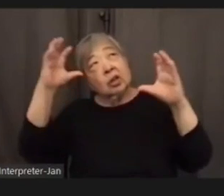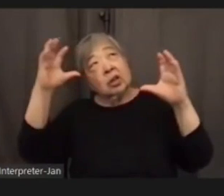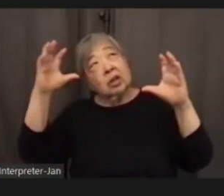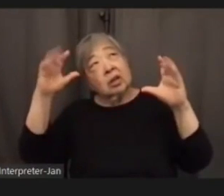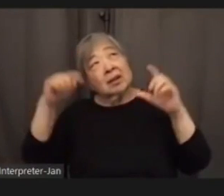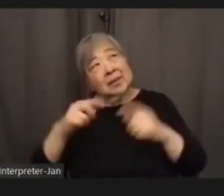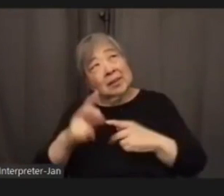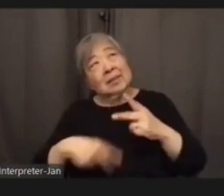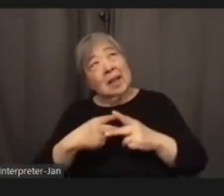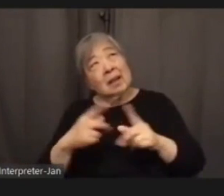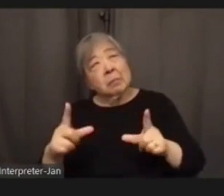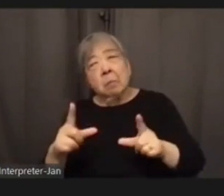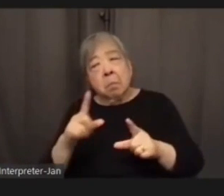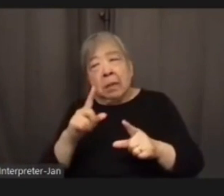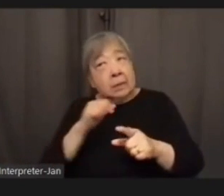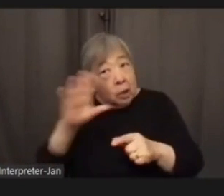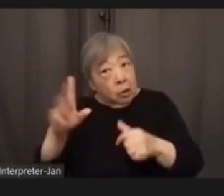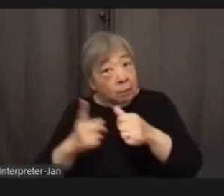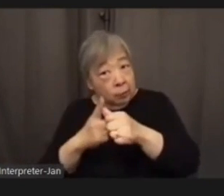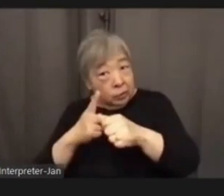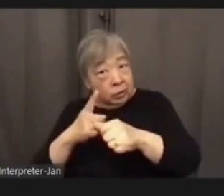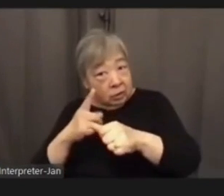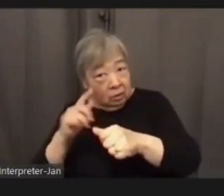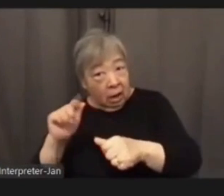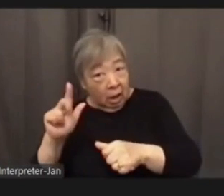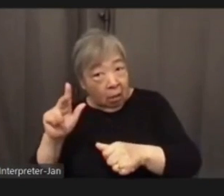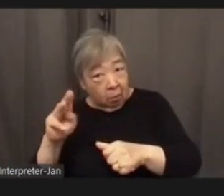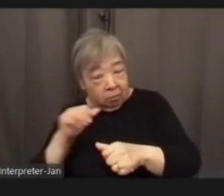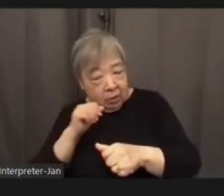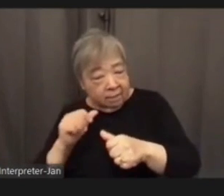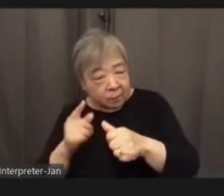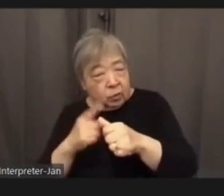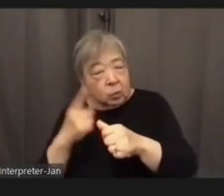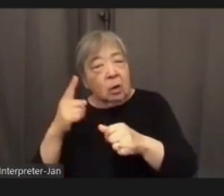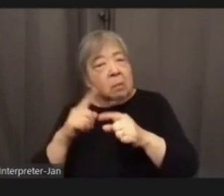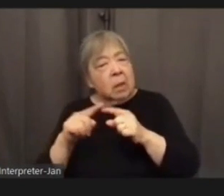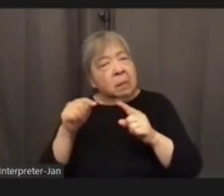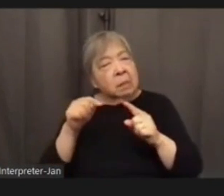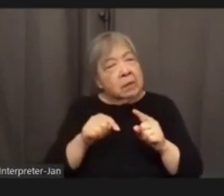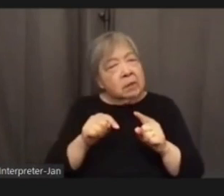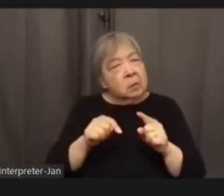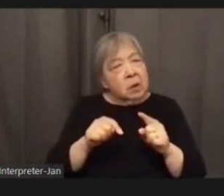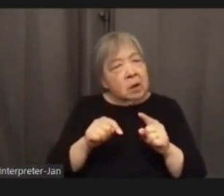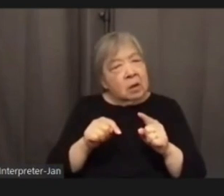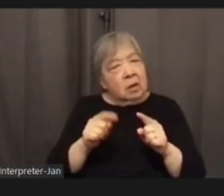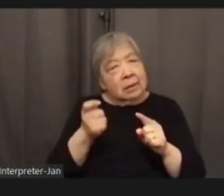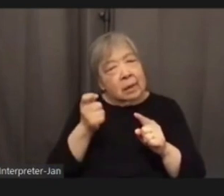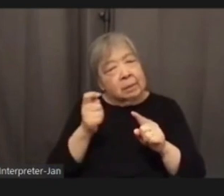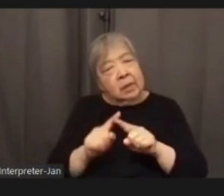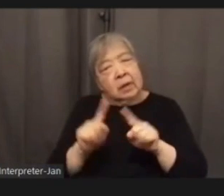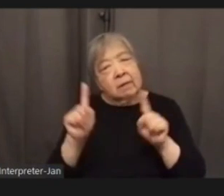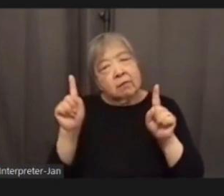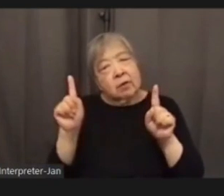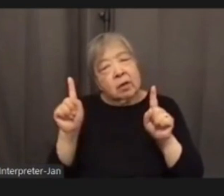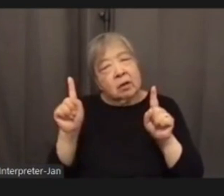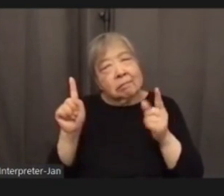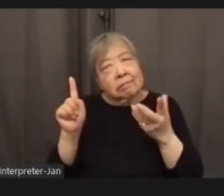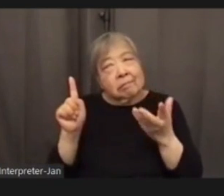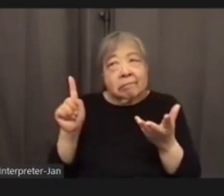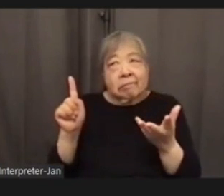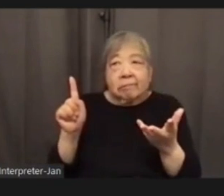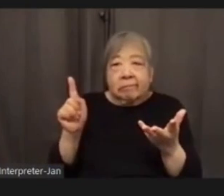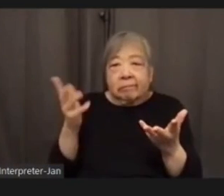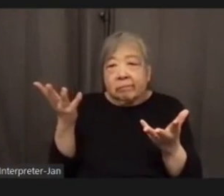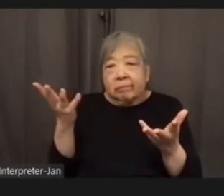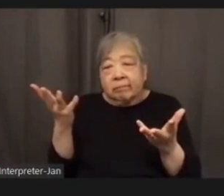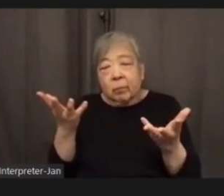kind? It's not your first album, Nobuko, but this one, you know, had a slightly different, you know, kind of what?